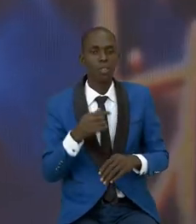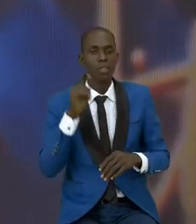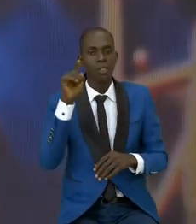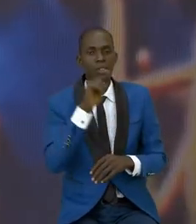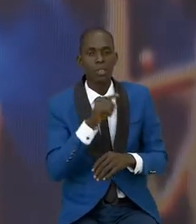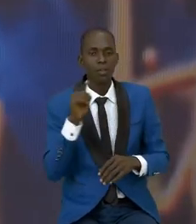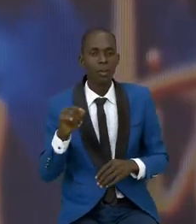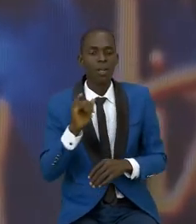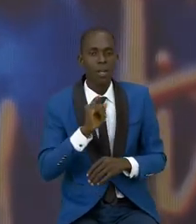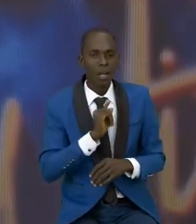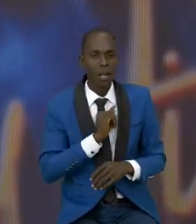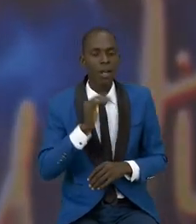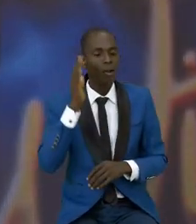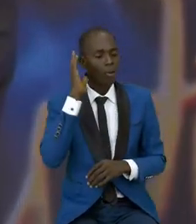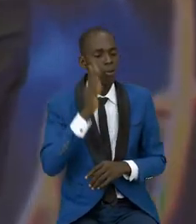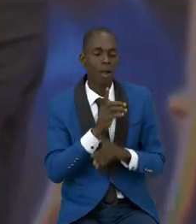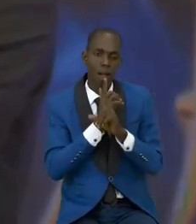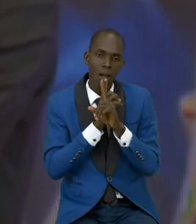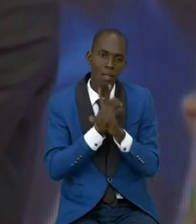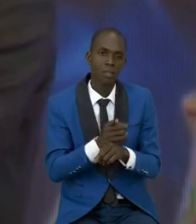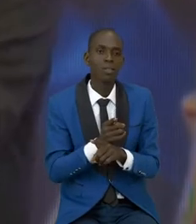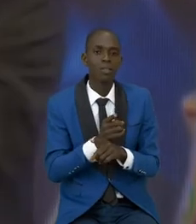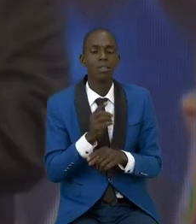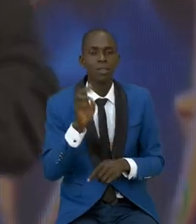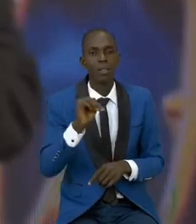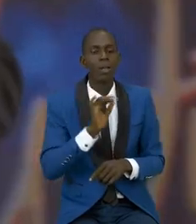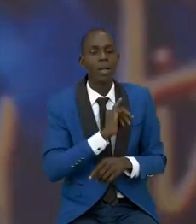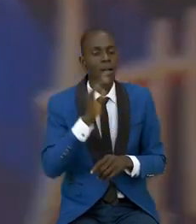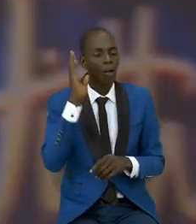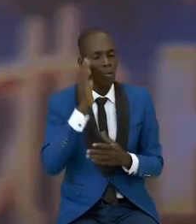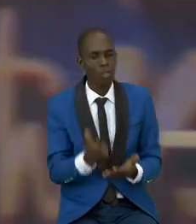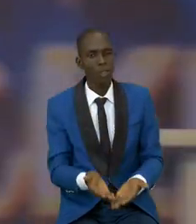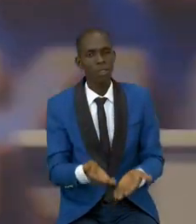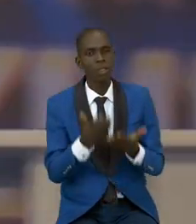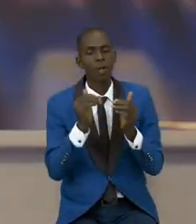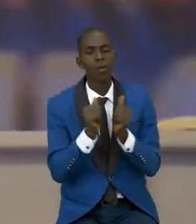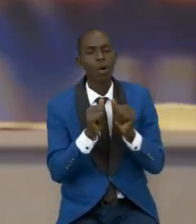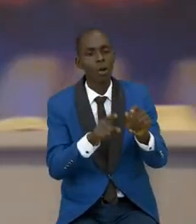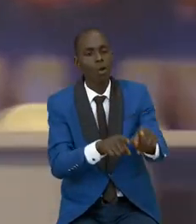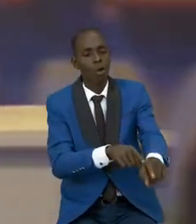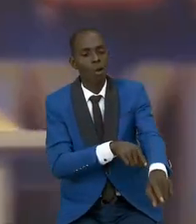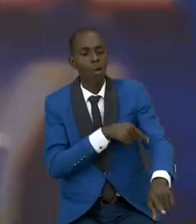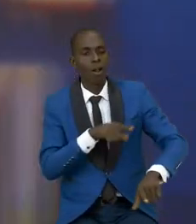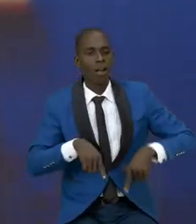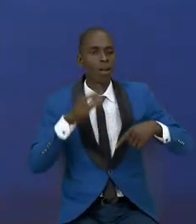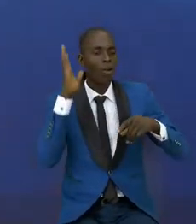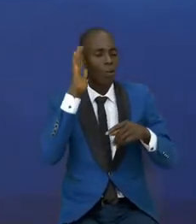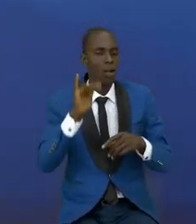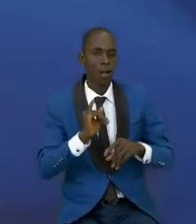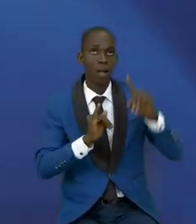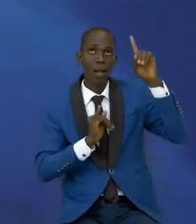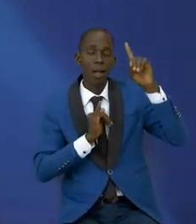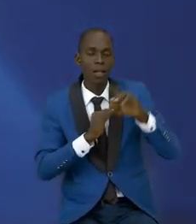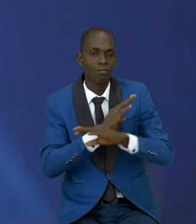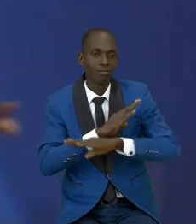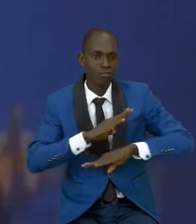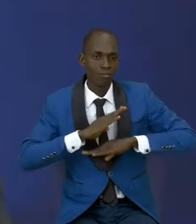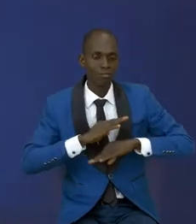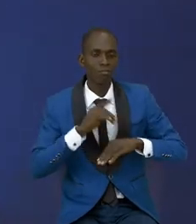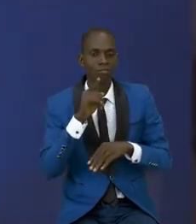will answer him. I will lift him up, and with long life will I satisfy him, and I will